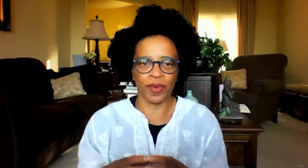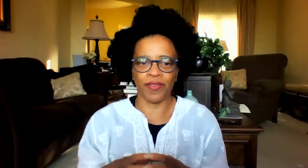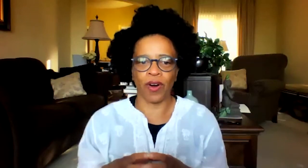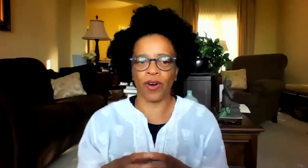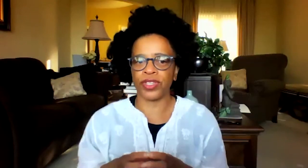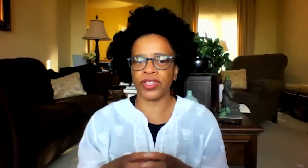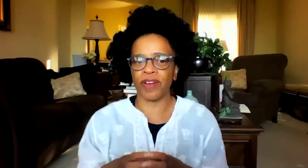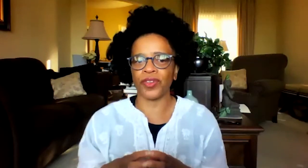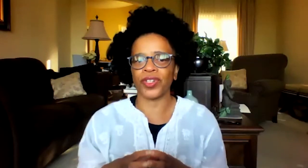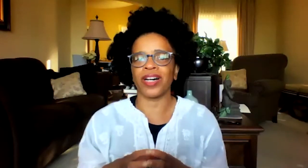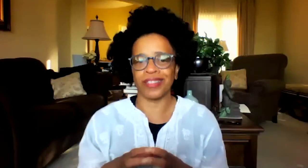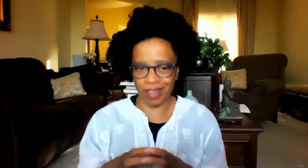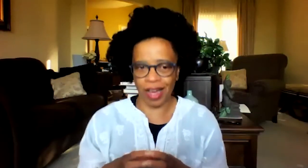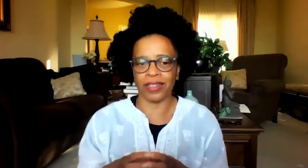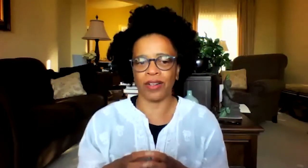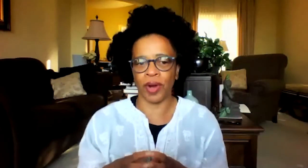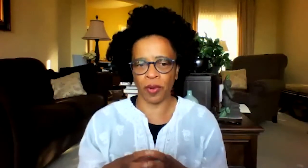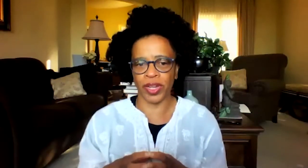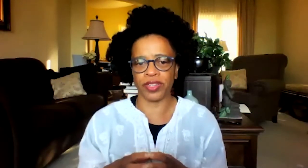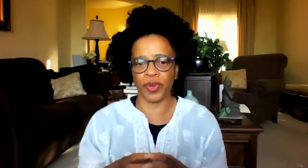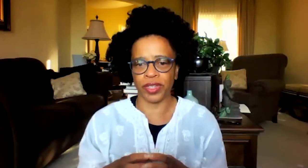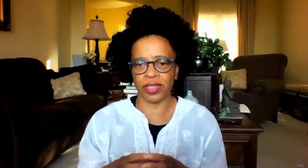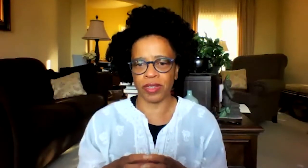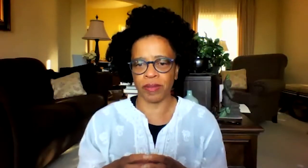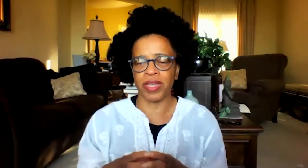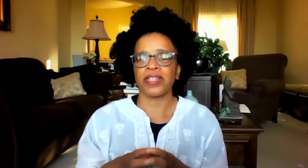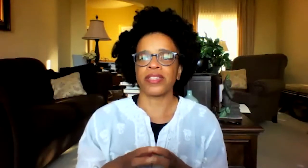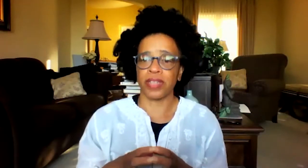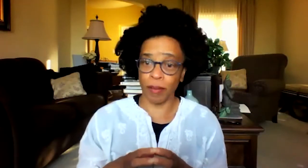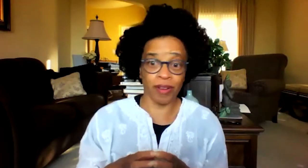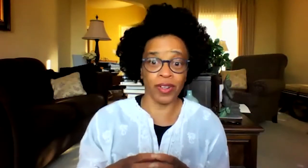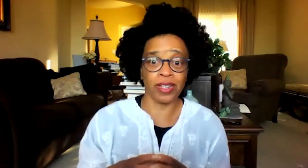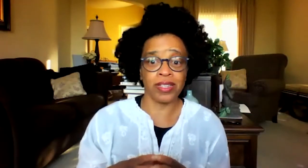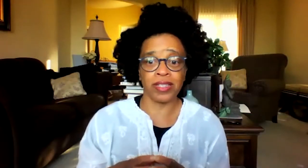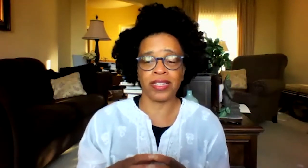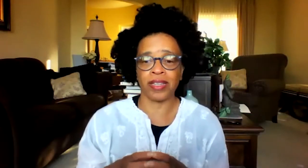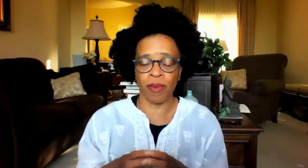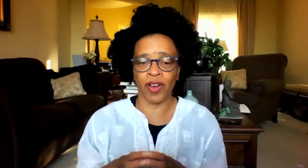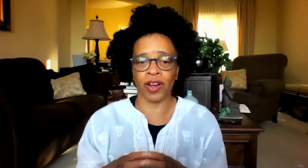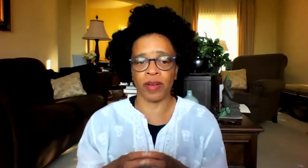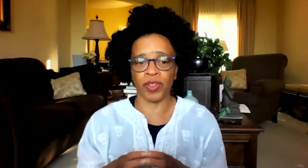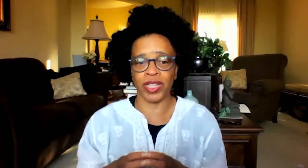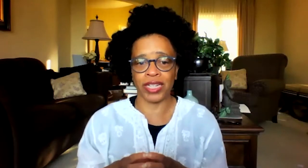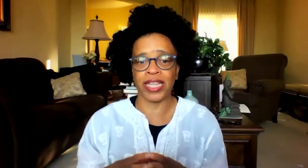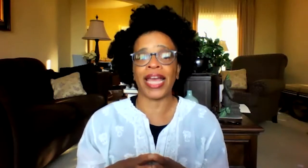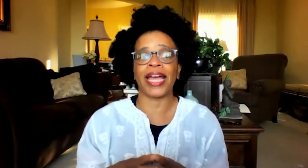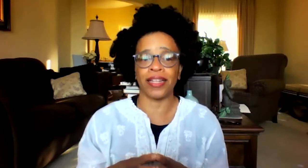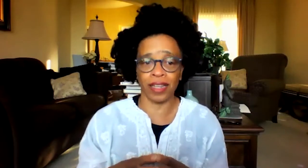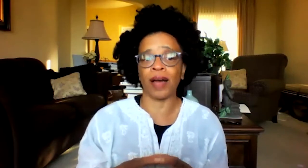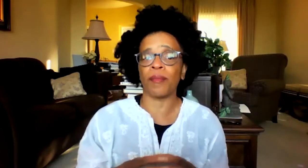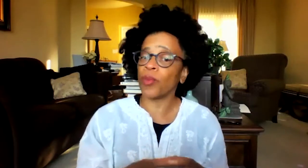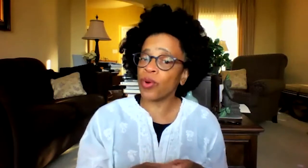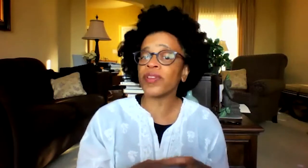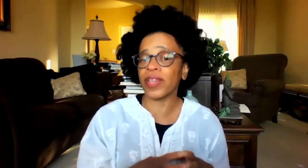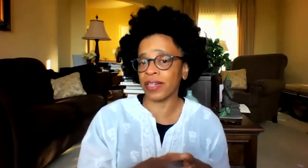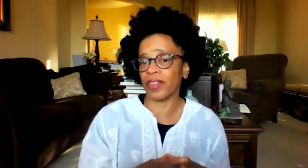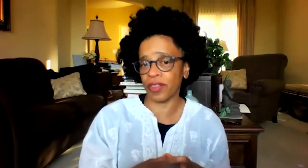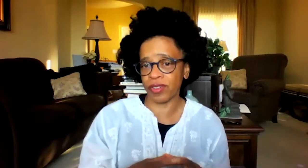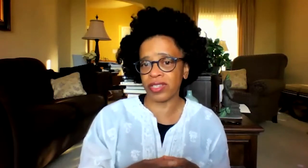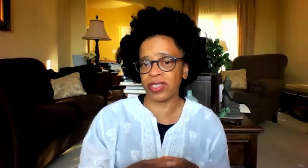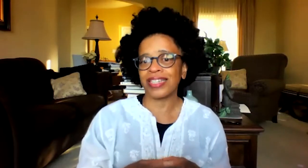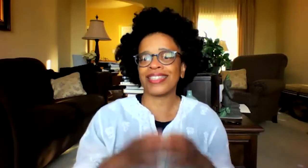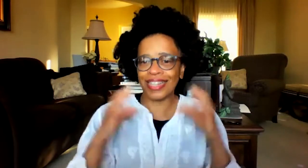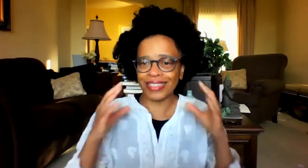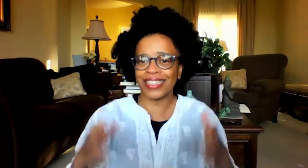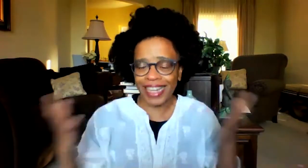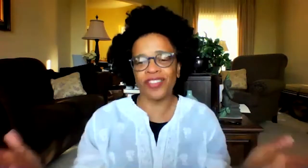Recognizing that we've all suffered a lot around race and racism. Some of us and some of our communities, a lot more than